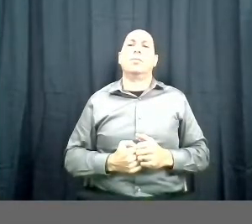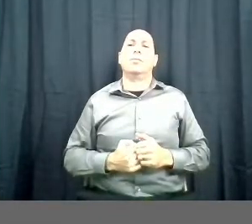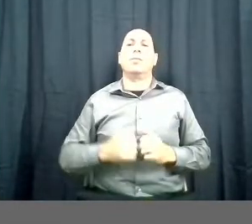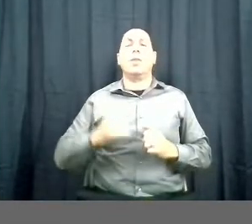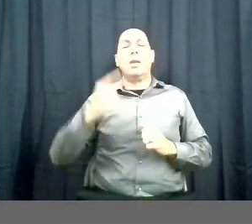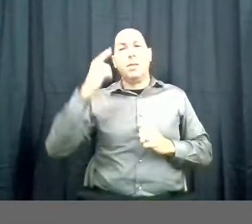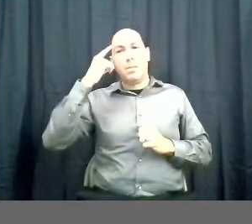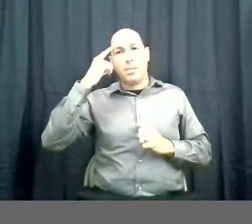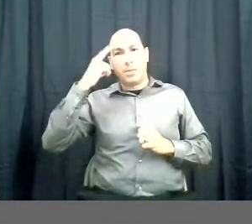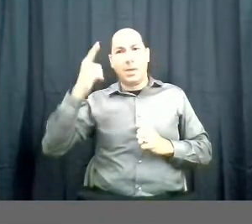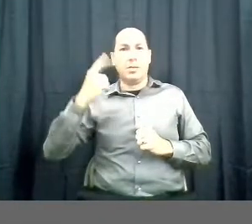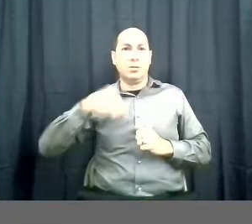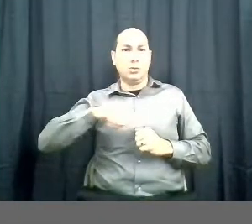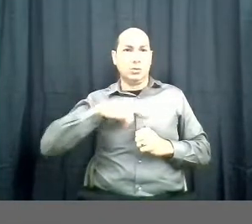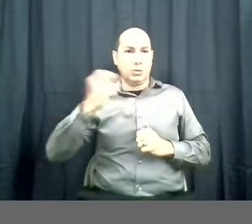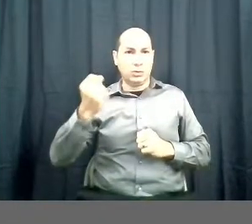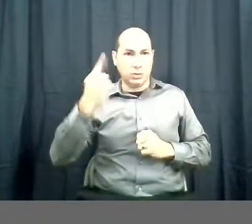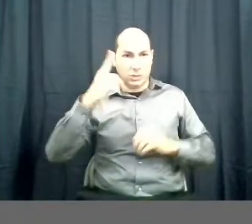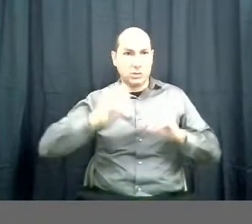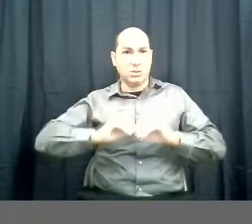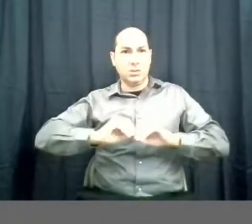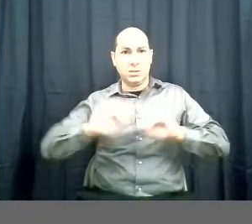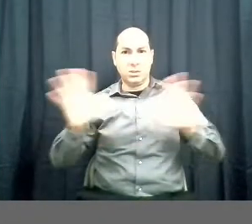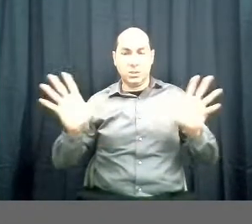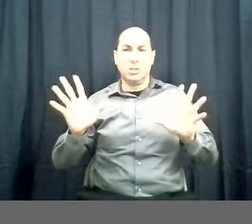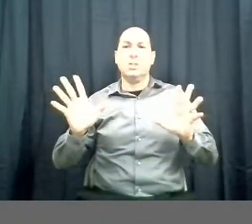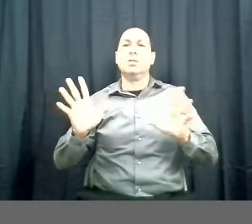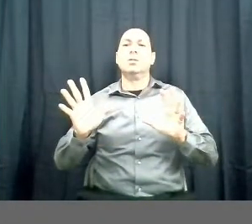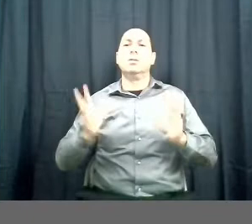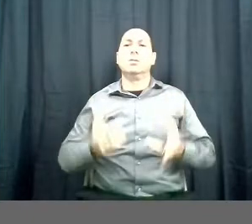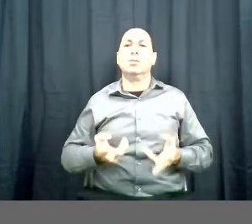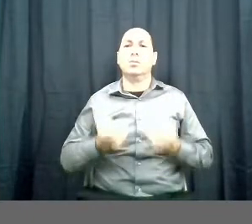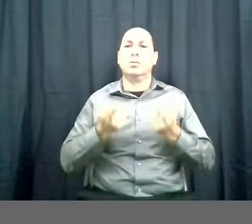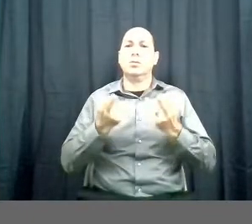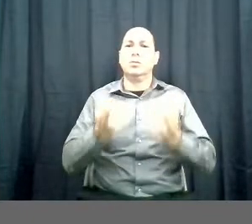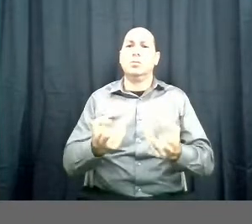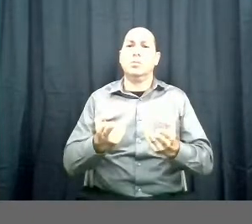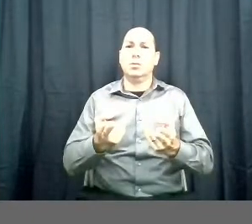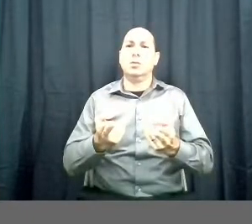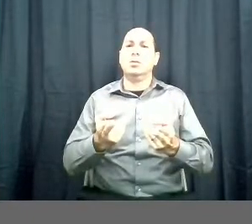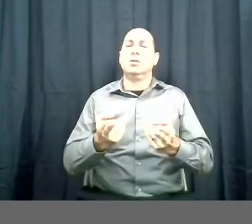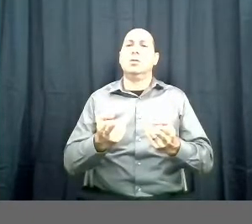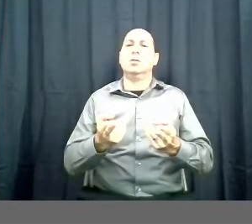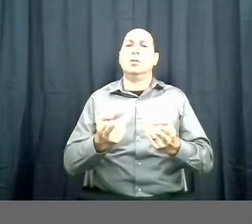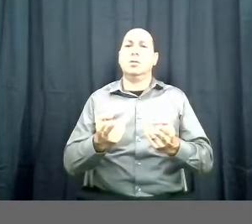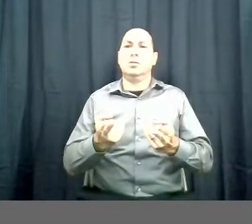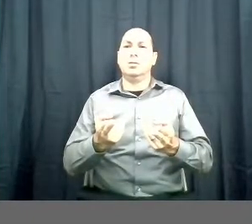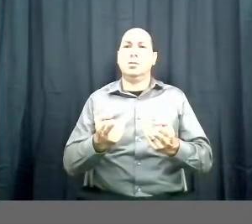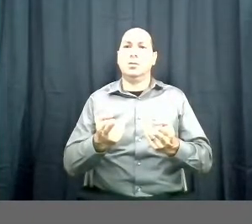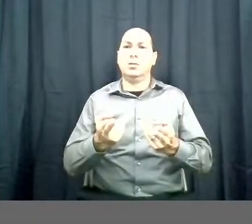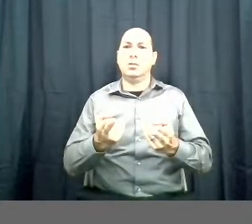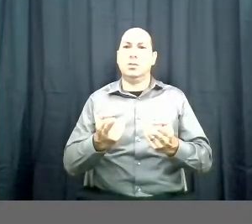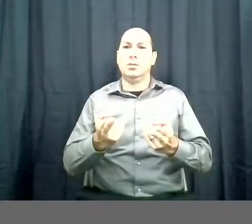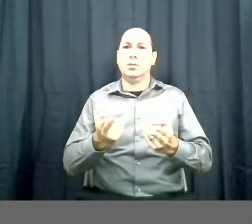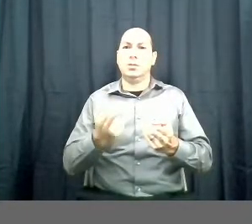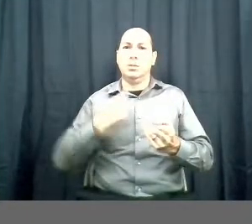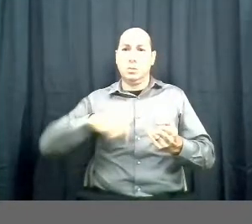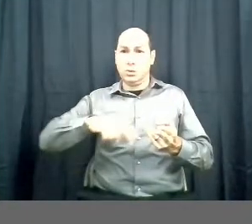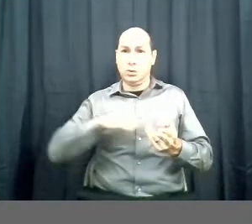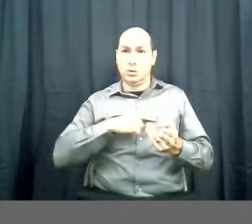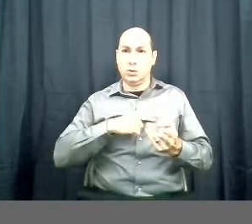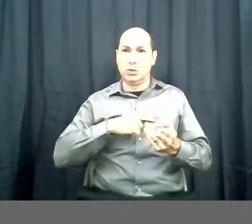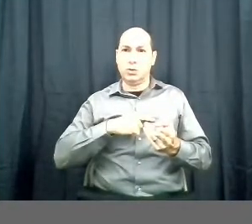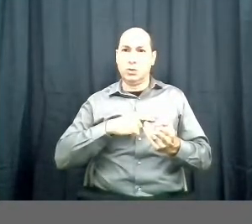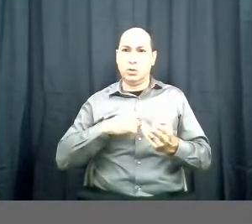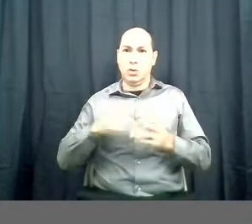what the resolution doesn't do is it is not recommending that we file an amended